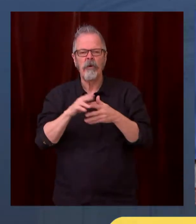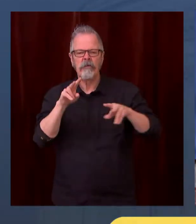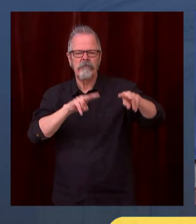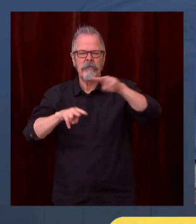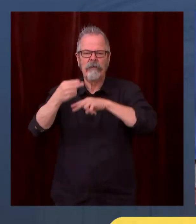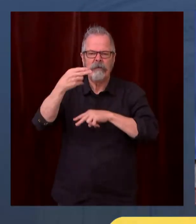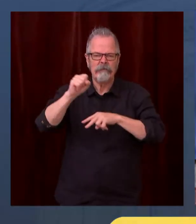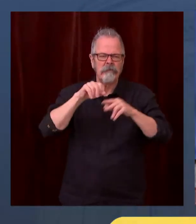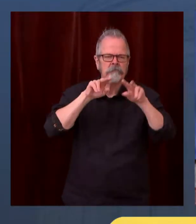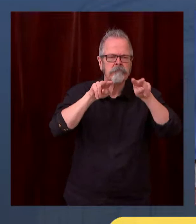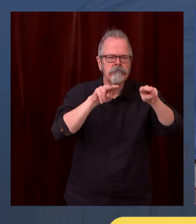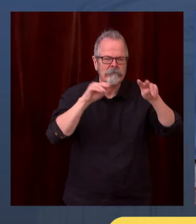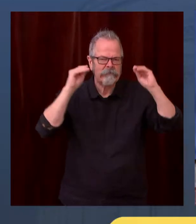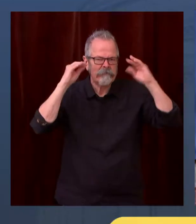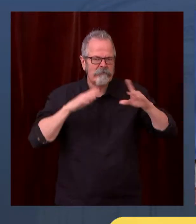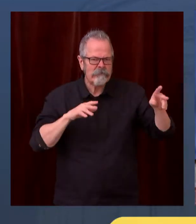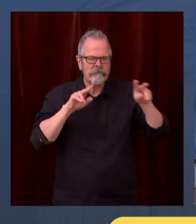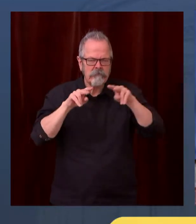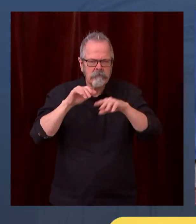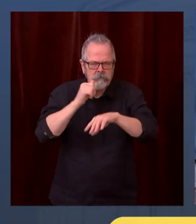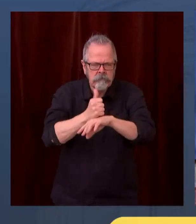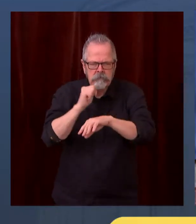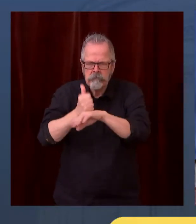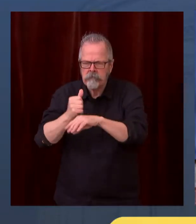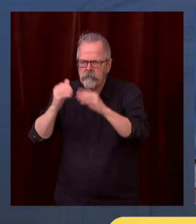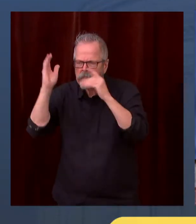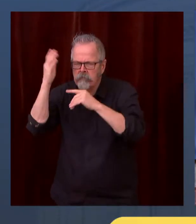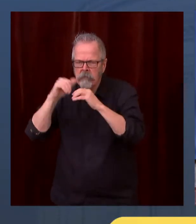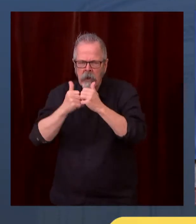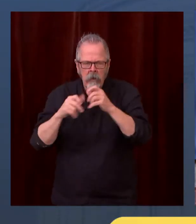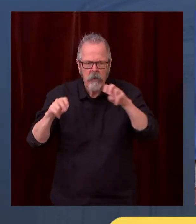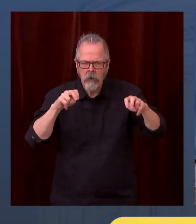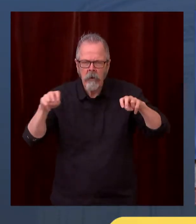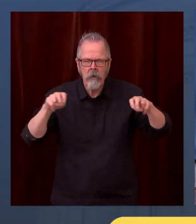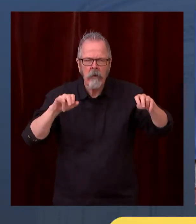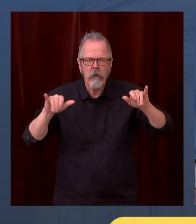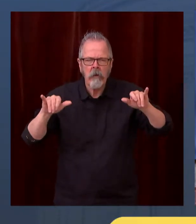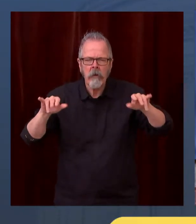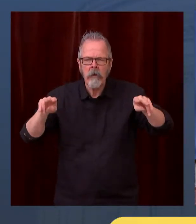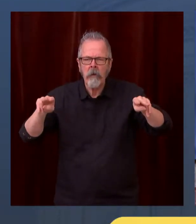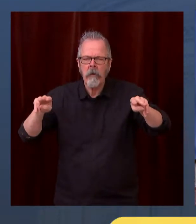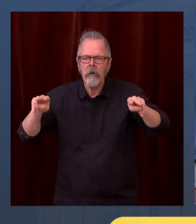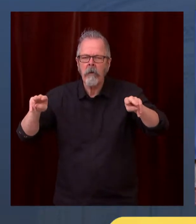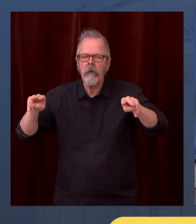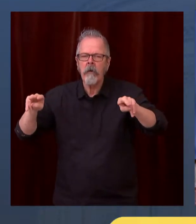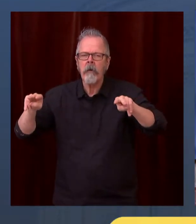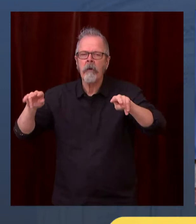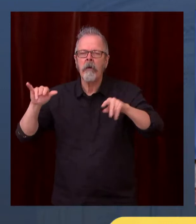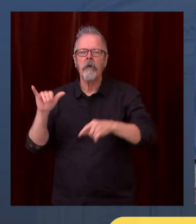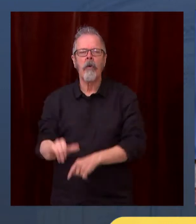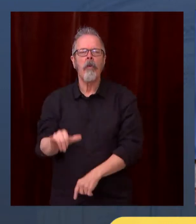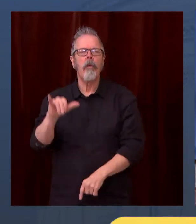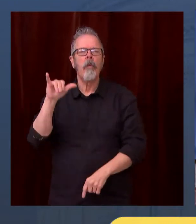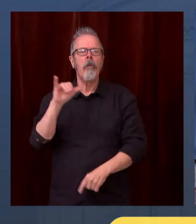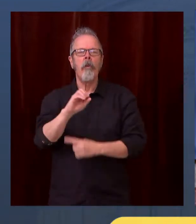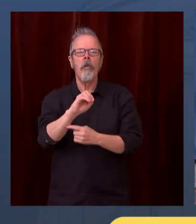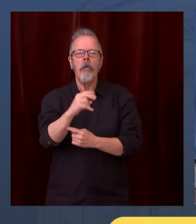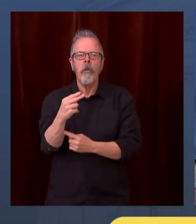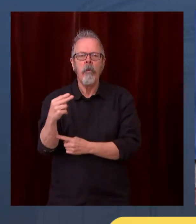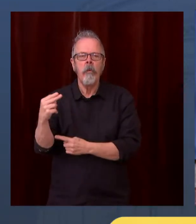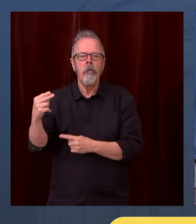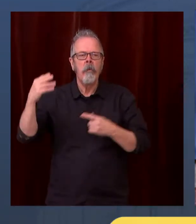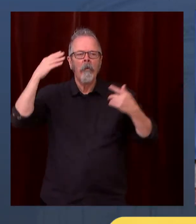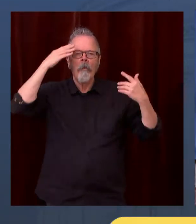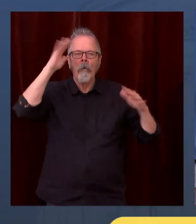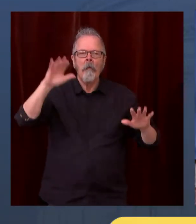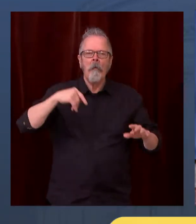they were doing it with on-site instruction. And he said it was just a real eye-opener for him, because he figured out that when you go to a hybrid model,